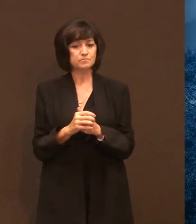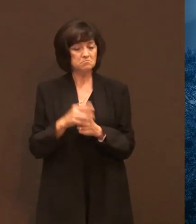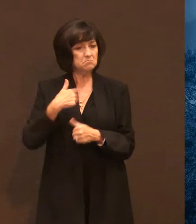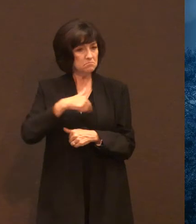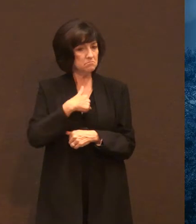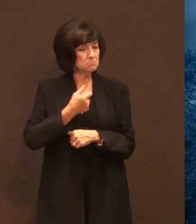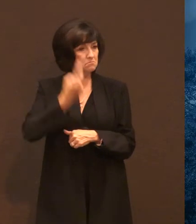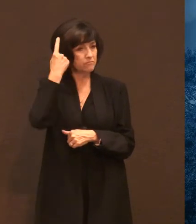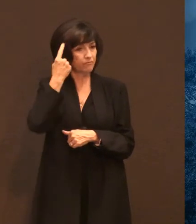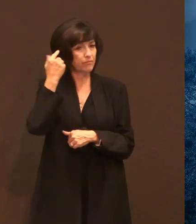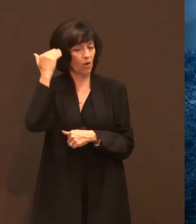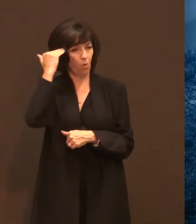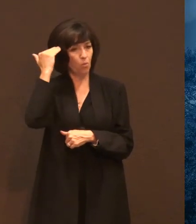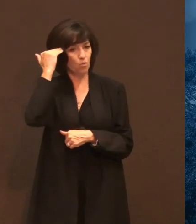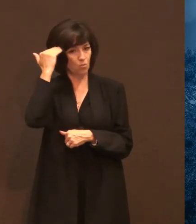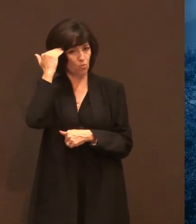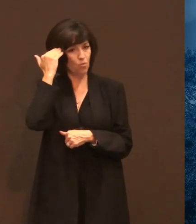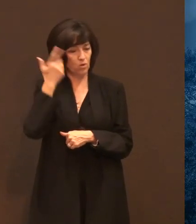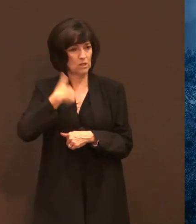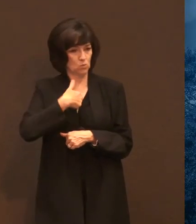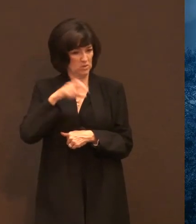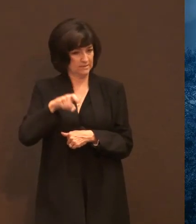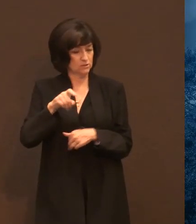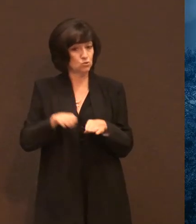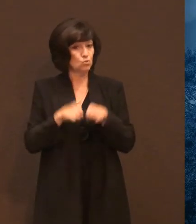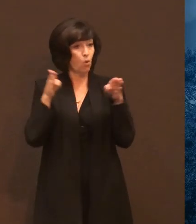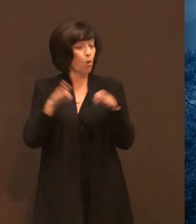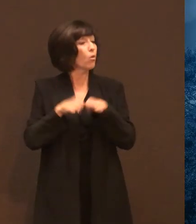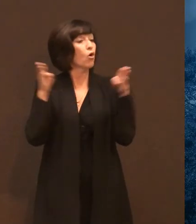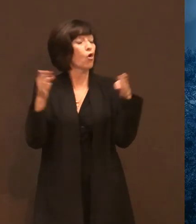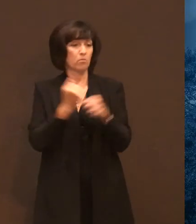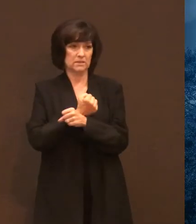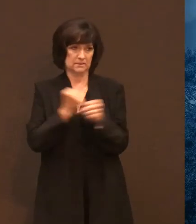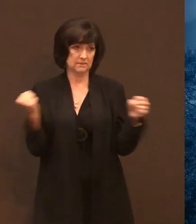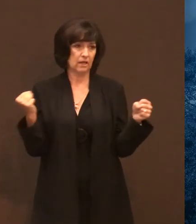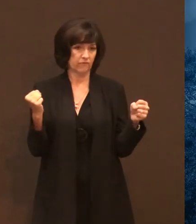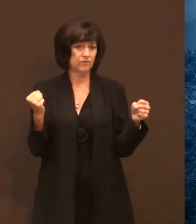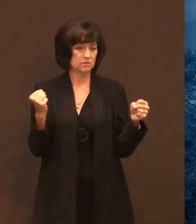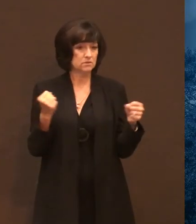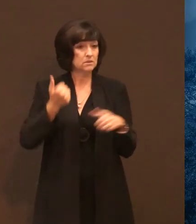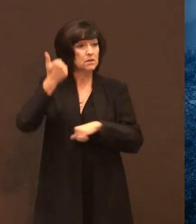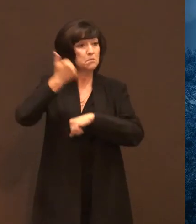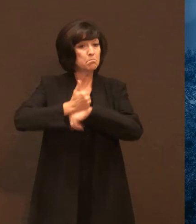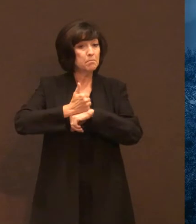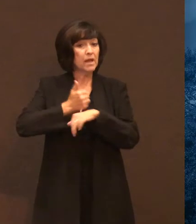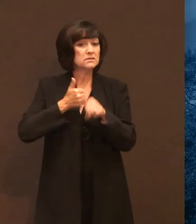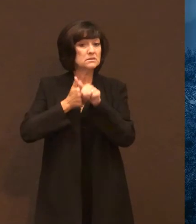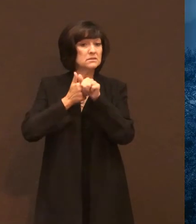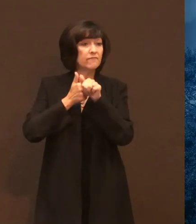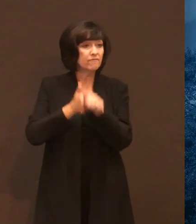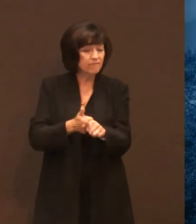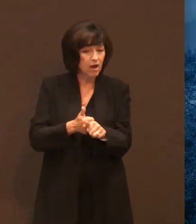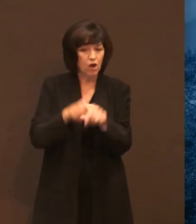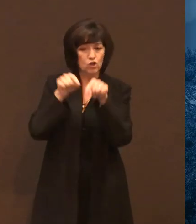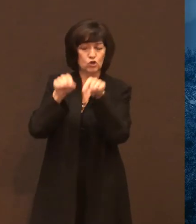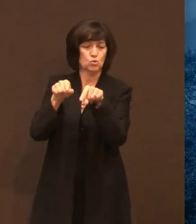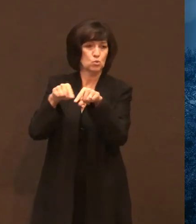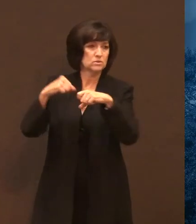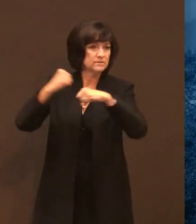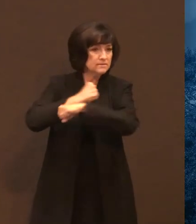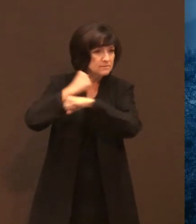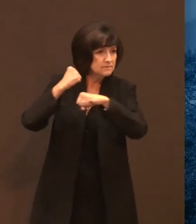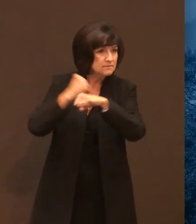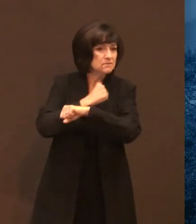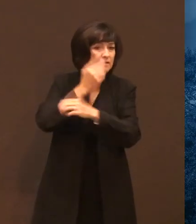of the need to open and open safely. It's going to be based on the facts, the data, and the situation